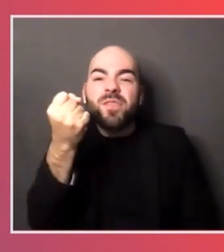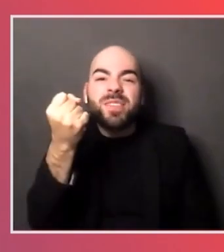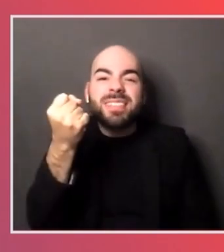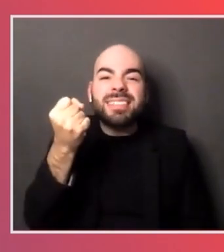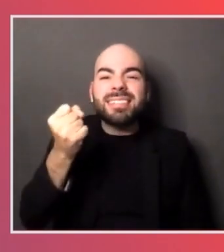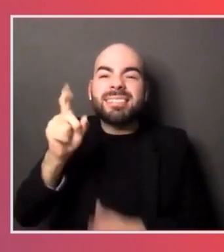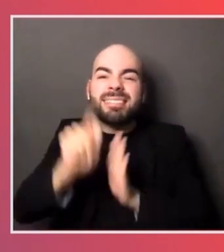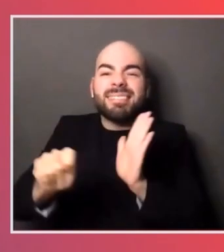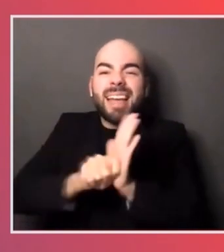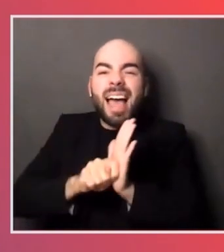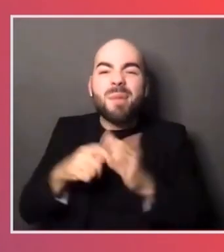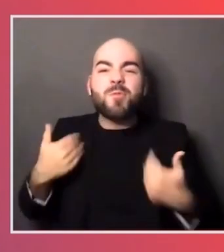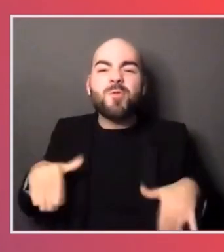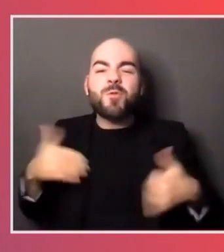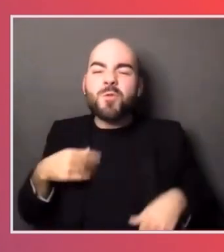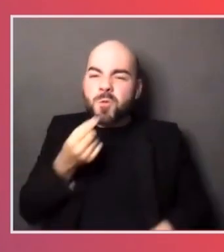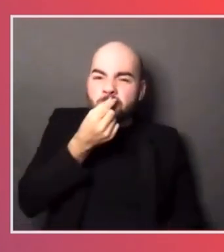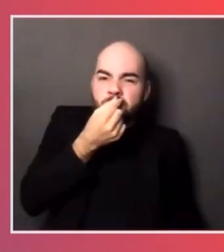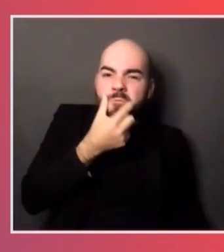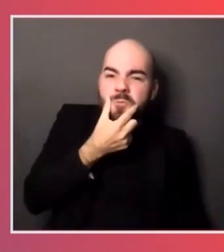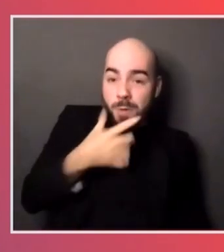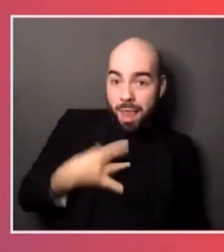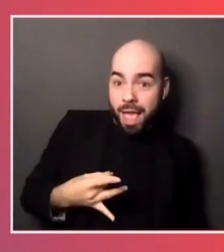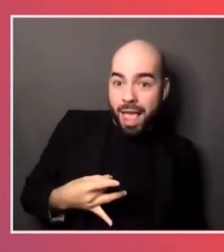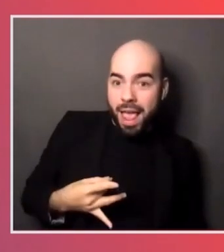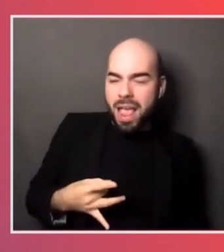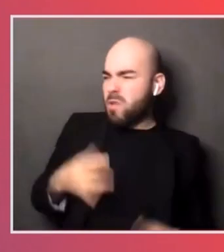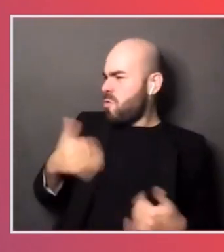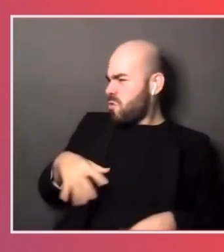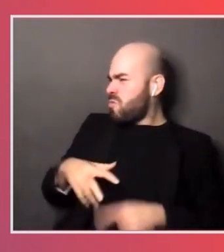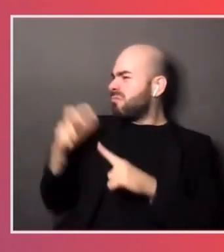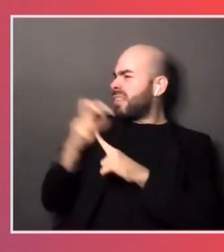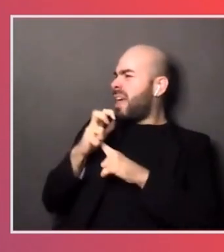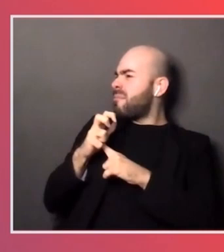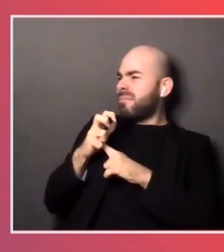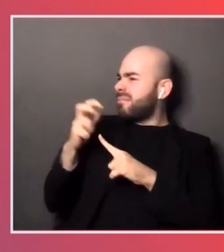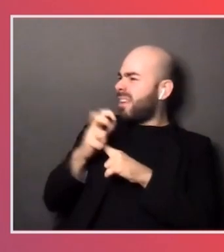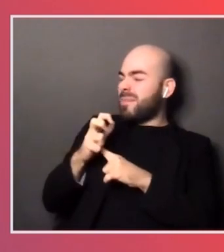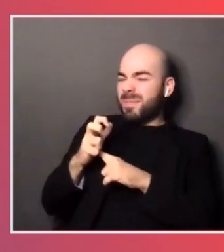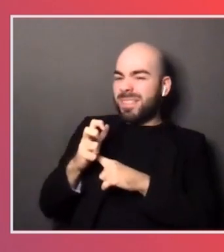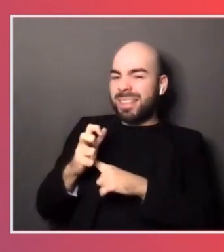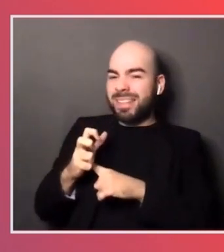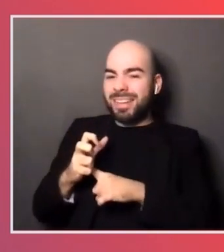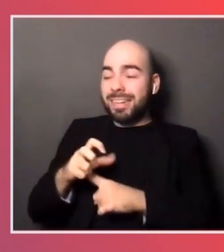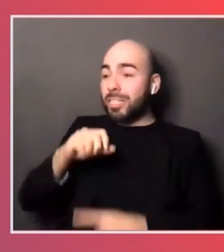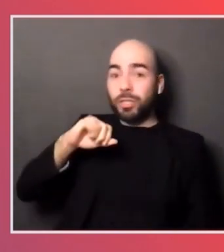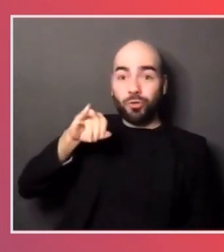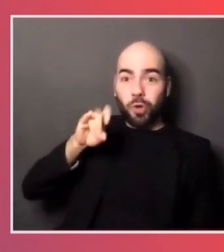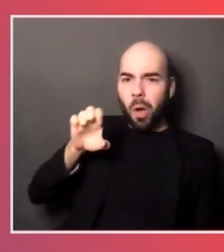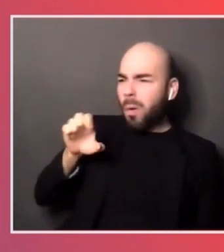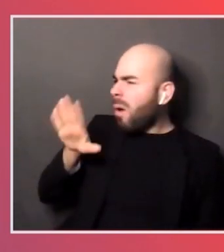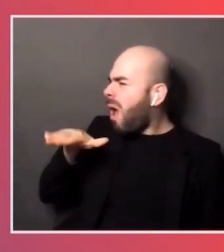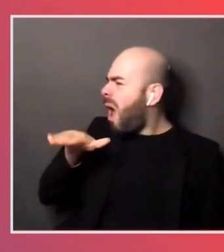Fantastic. Yeah. Don, What's going on, is that a personal choice or is that for your role?